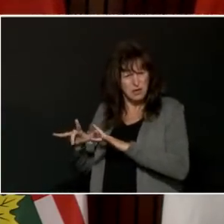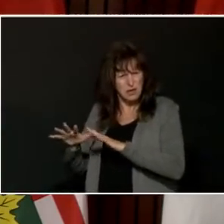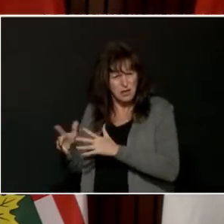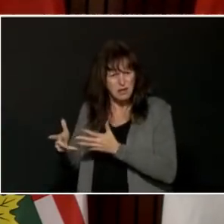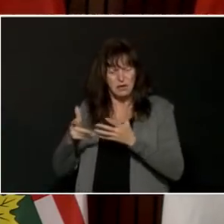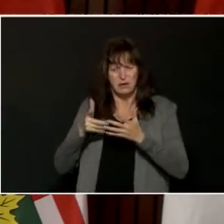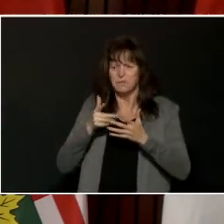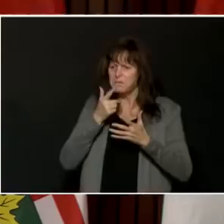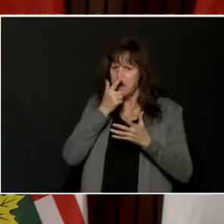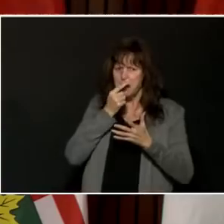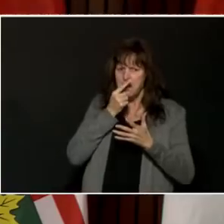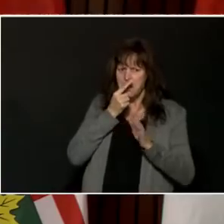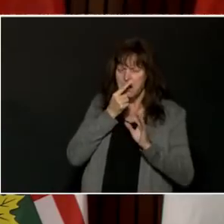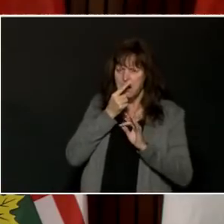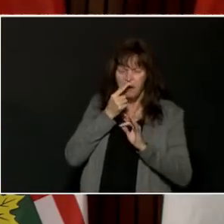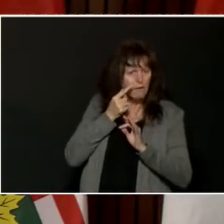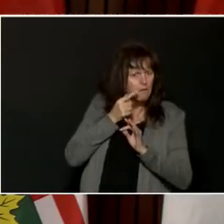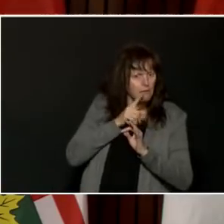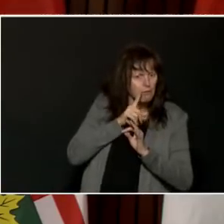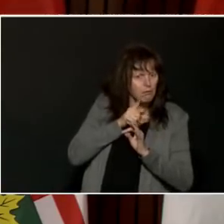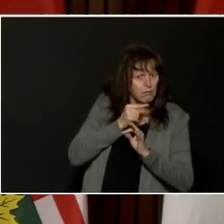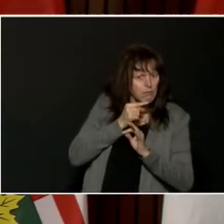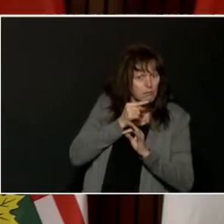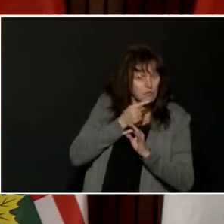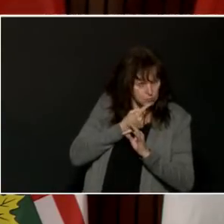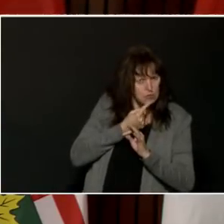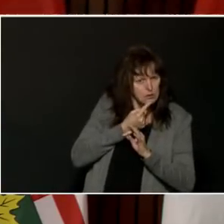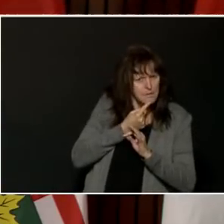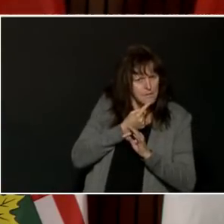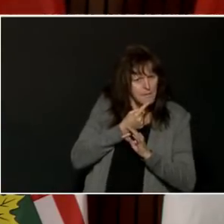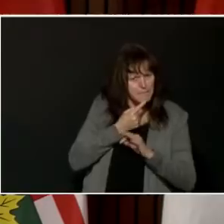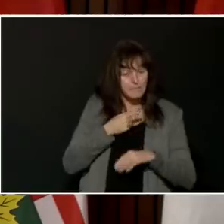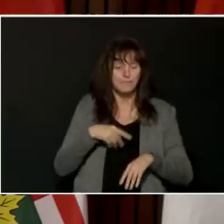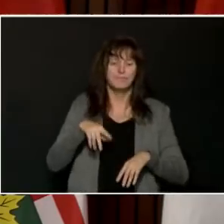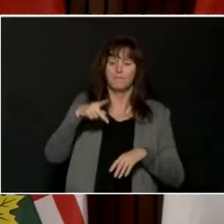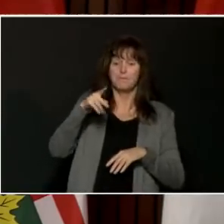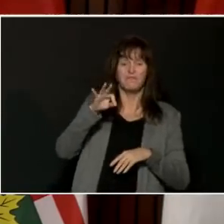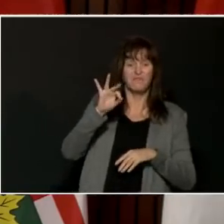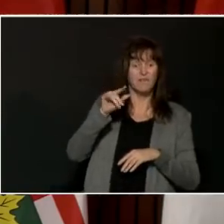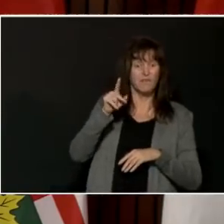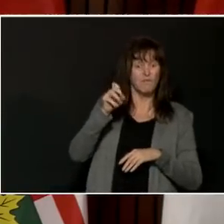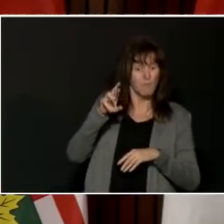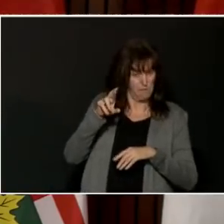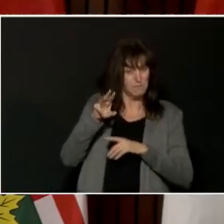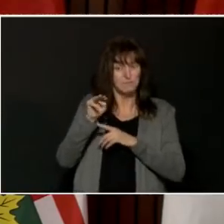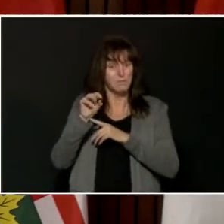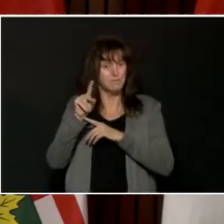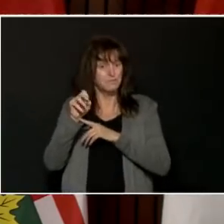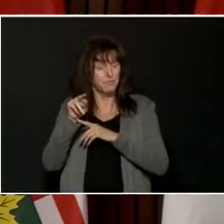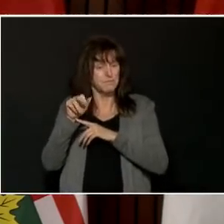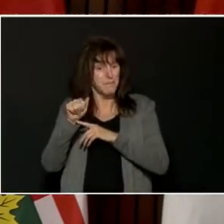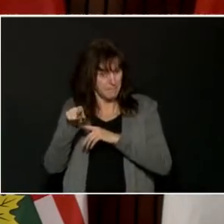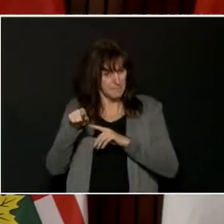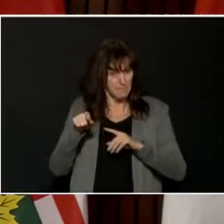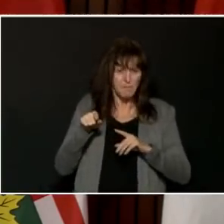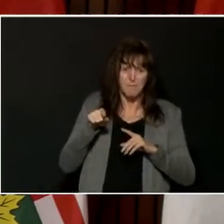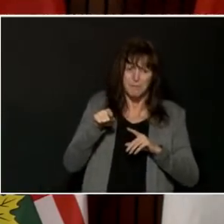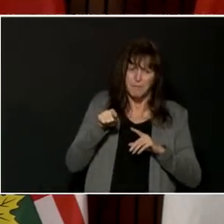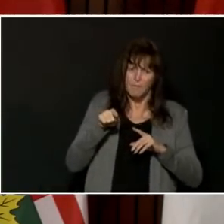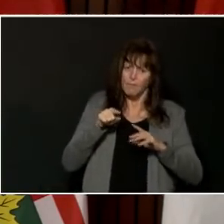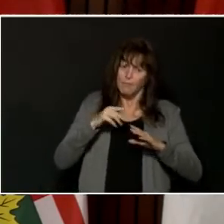And our Pfizer and Moderna vaccines, particularly with a booster, provide strong protection against serious